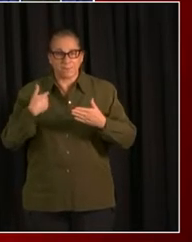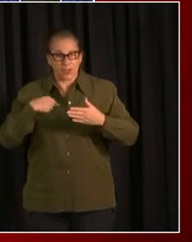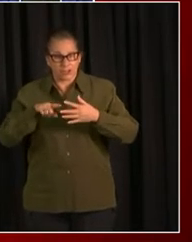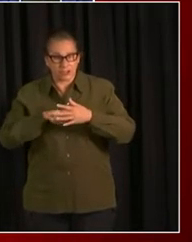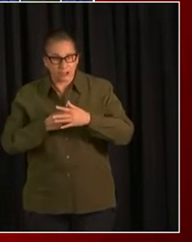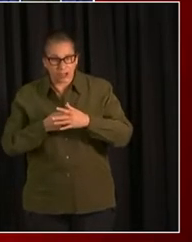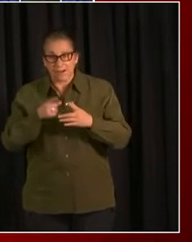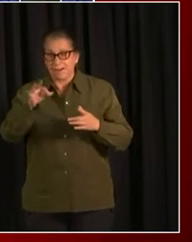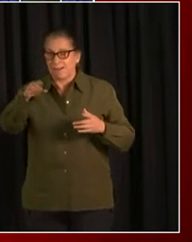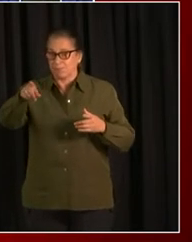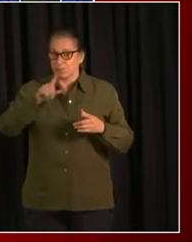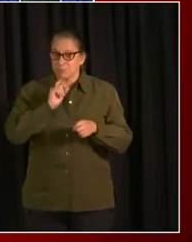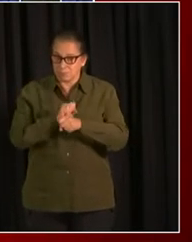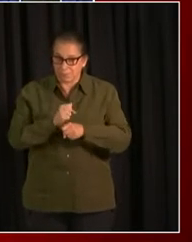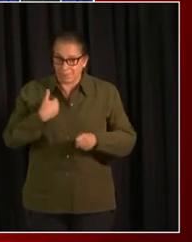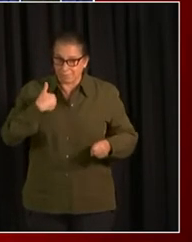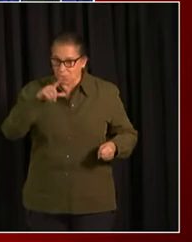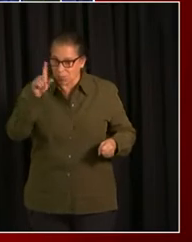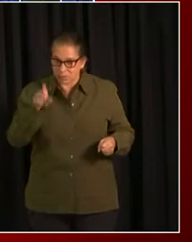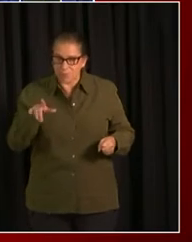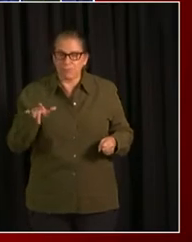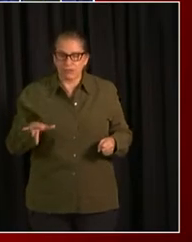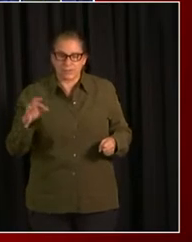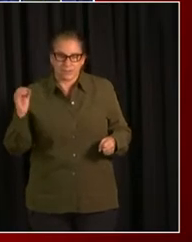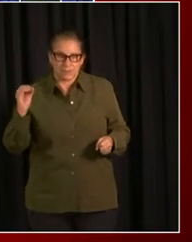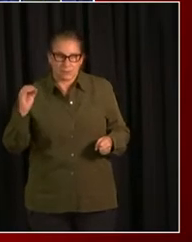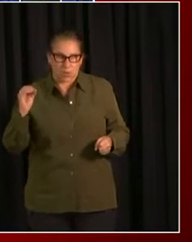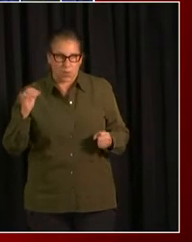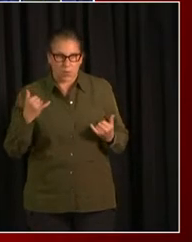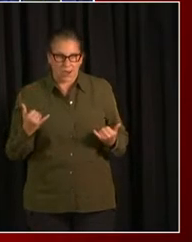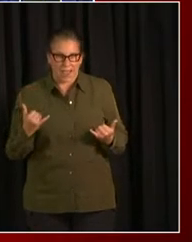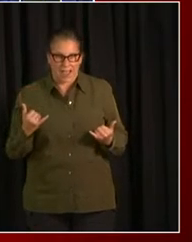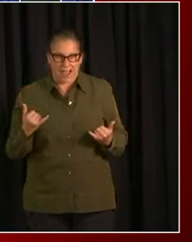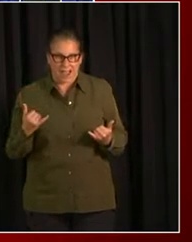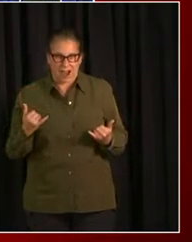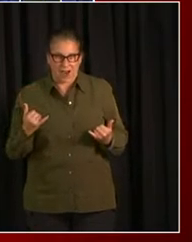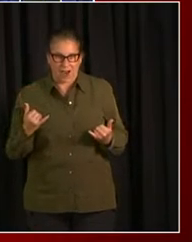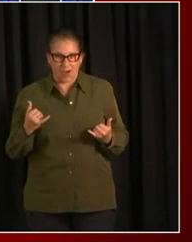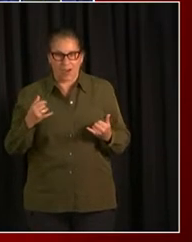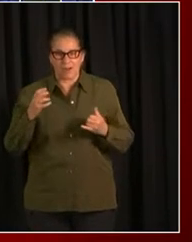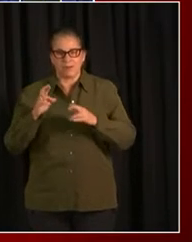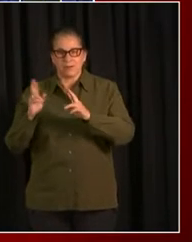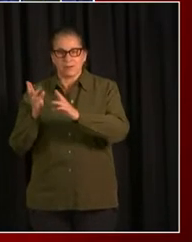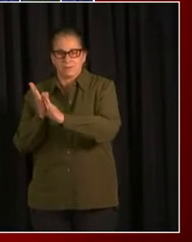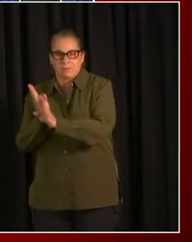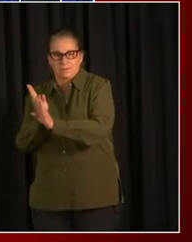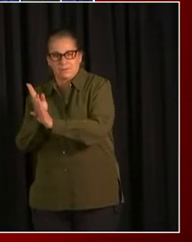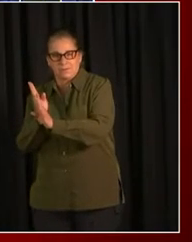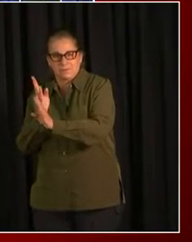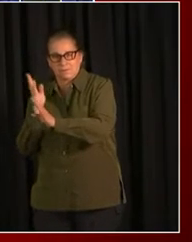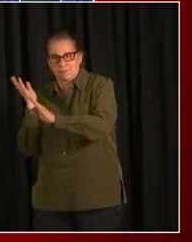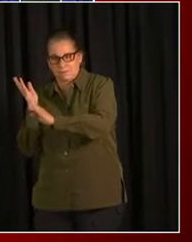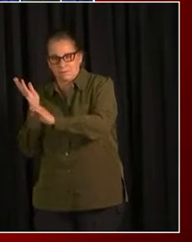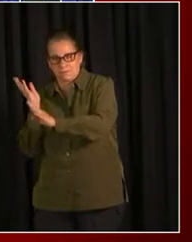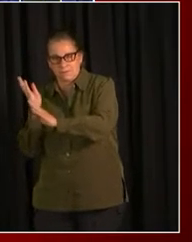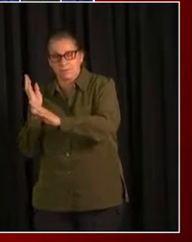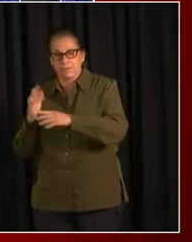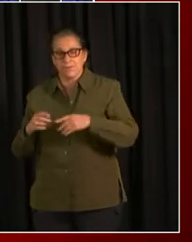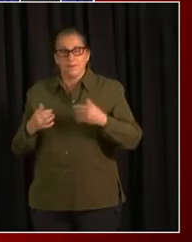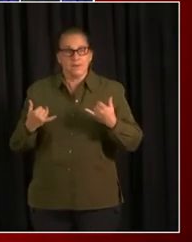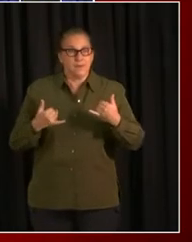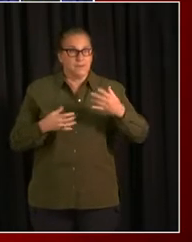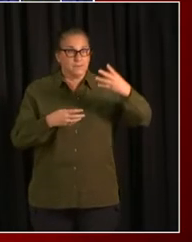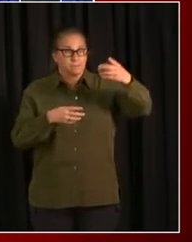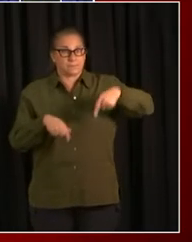press 0 now to be entered into the question queue. We are also streaming live on channel 16 and the mayor's